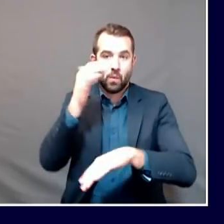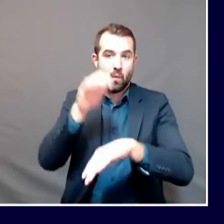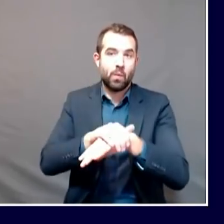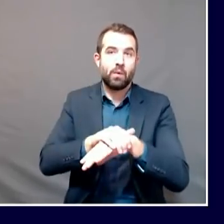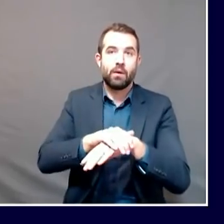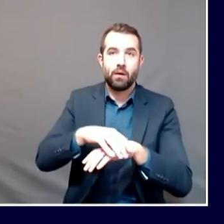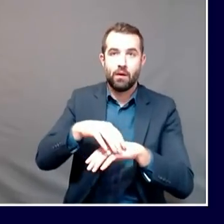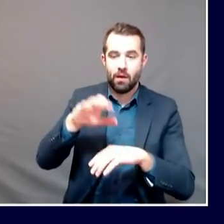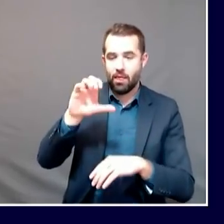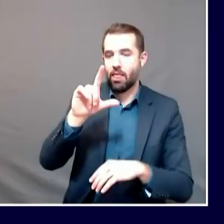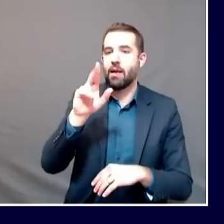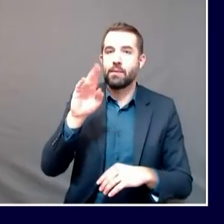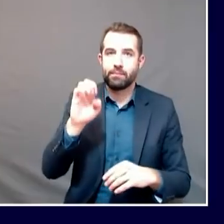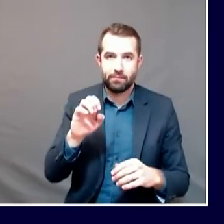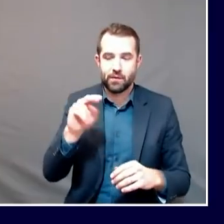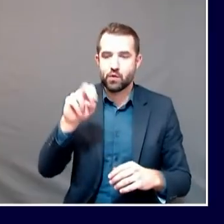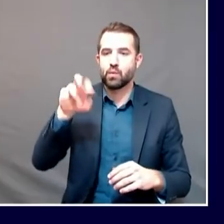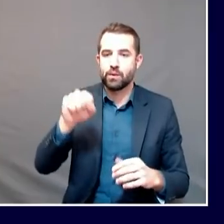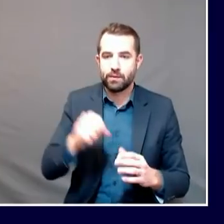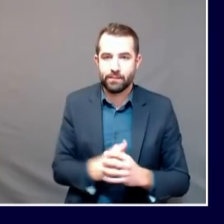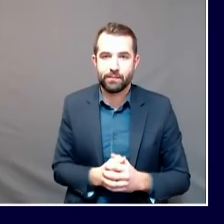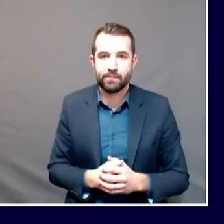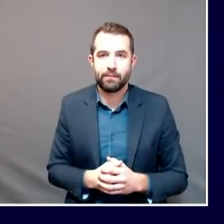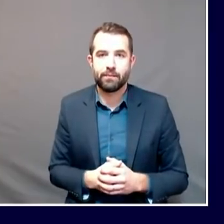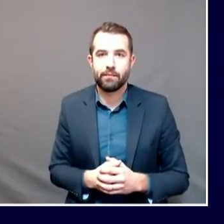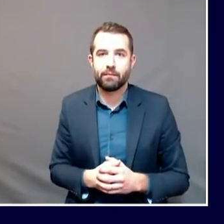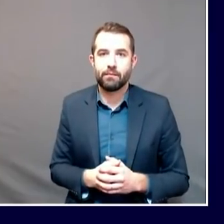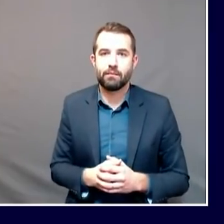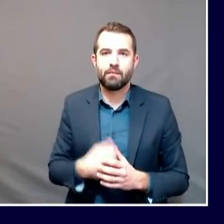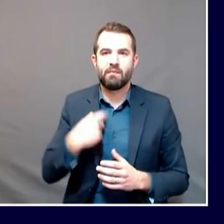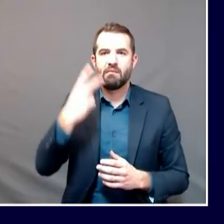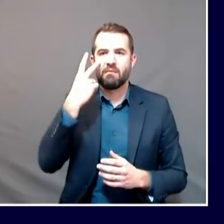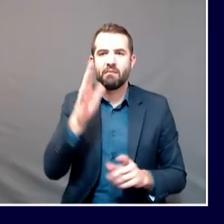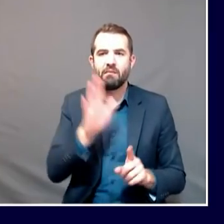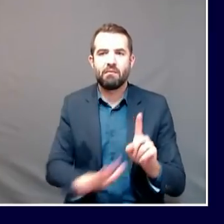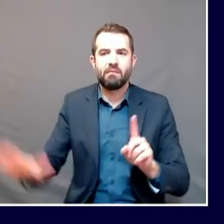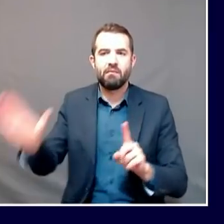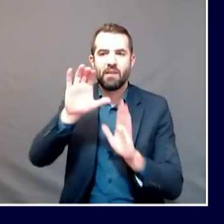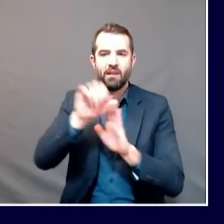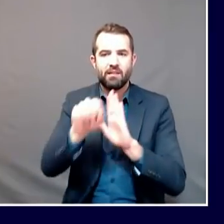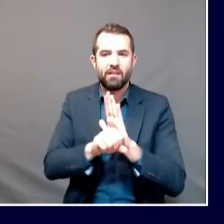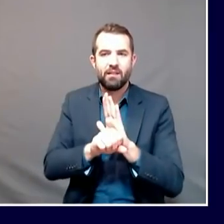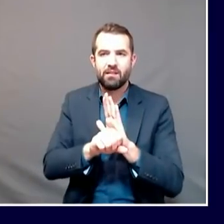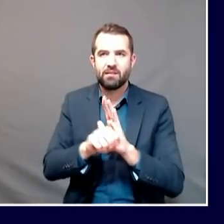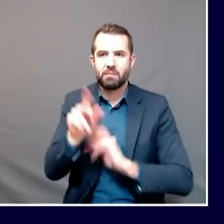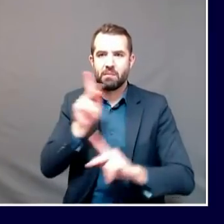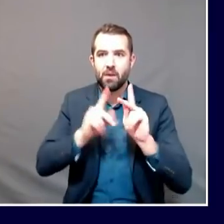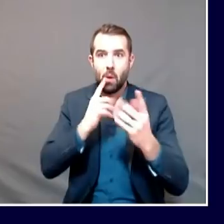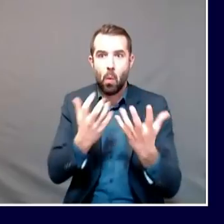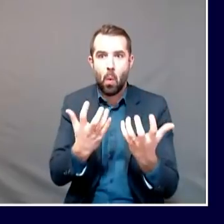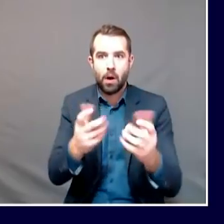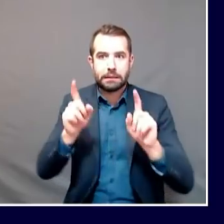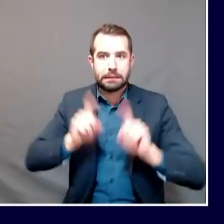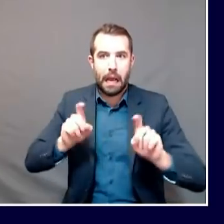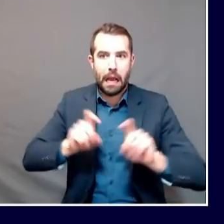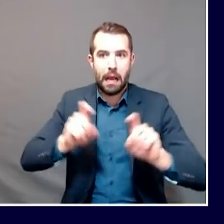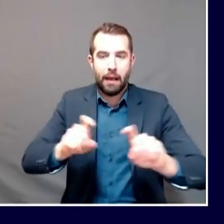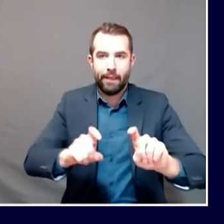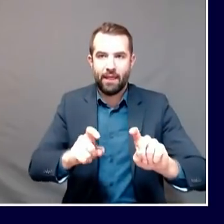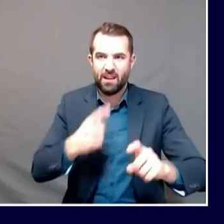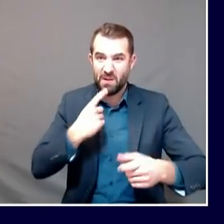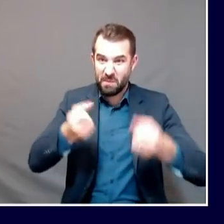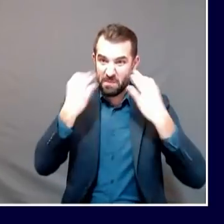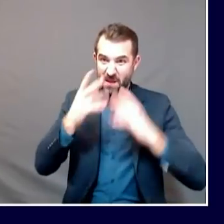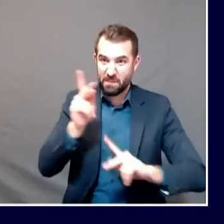First off, what are you seeing across the state as far as demand for testing ahead of the holidays? Does it seem like there are a lot of asymptomatic folks planning to